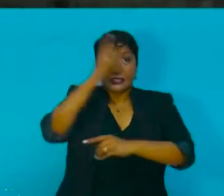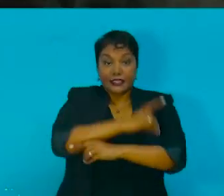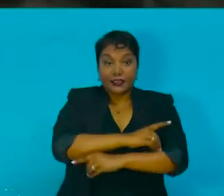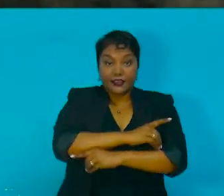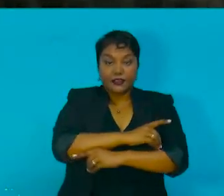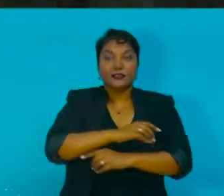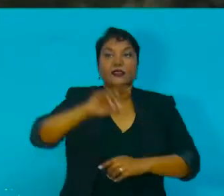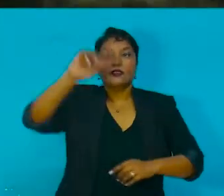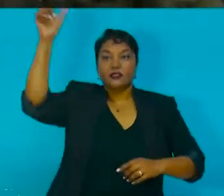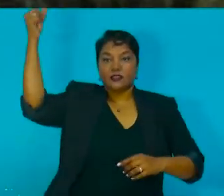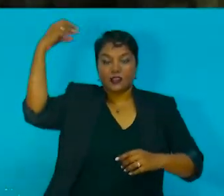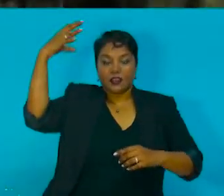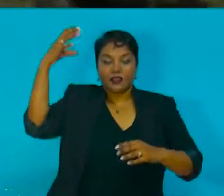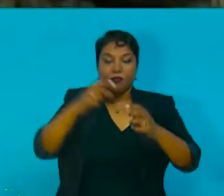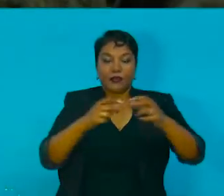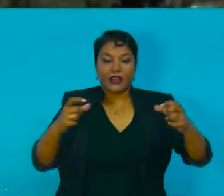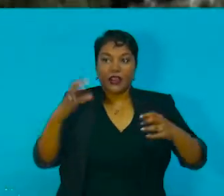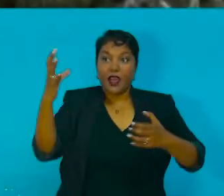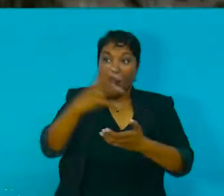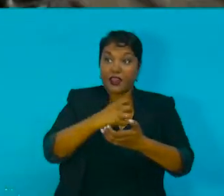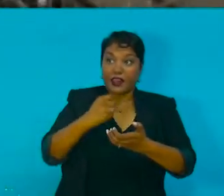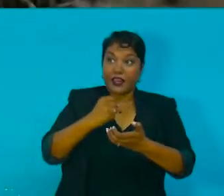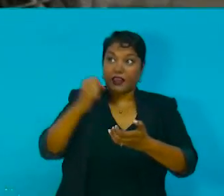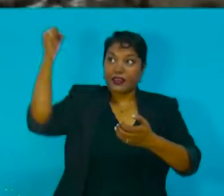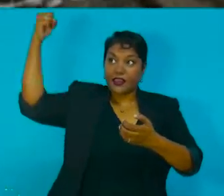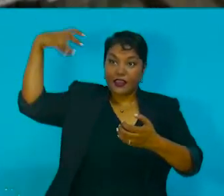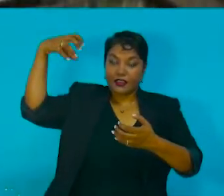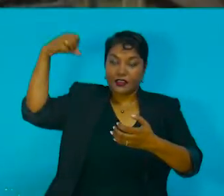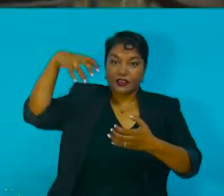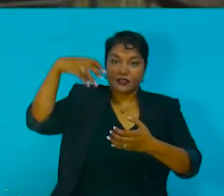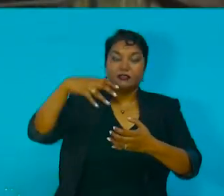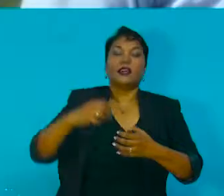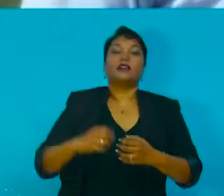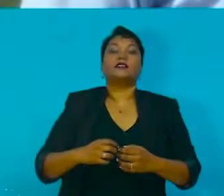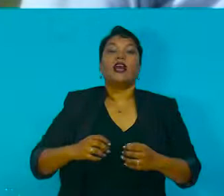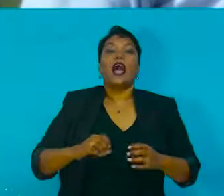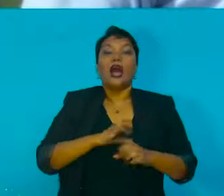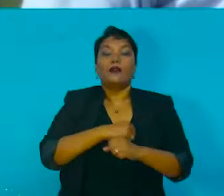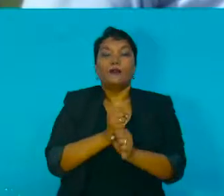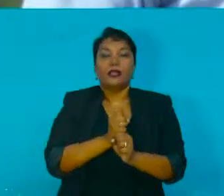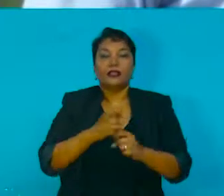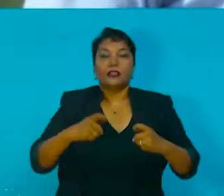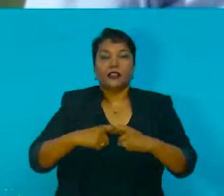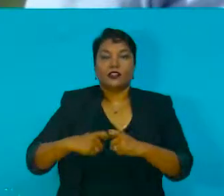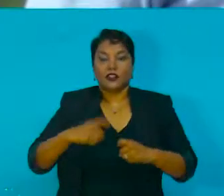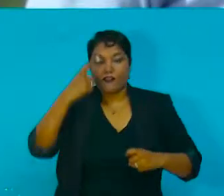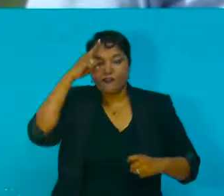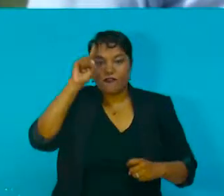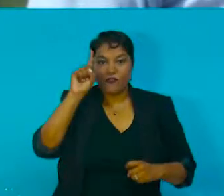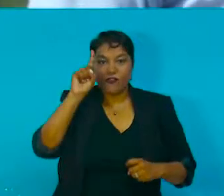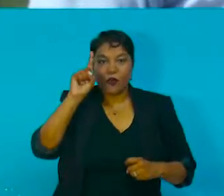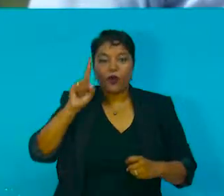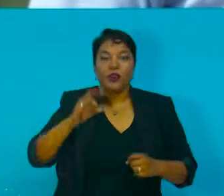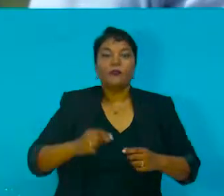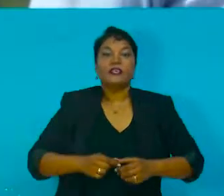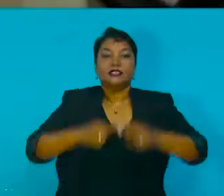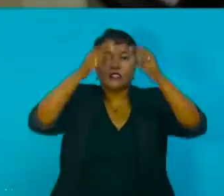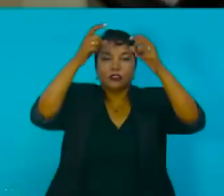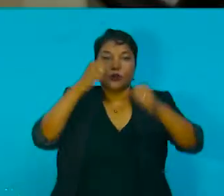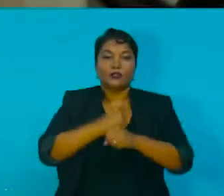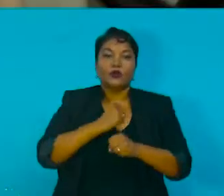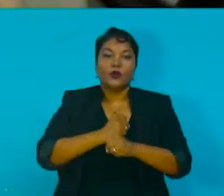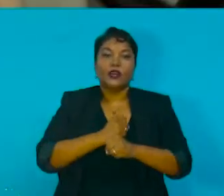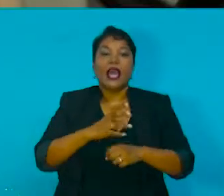daylight hours, the solar array serves a dual purpose. It powers the cellular equipment while simultaneously charging